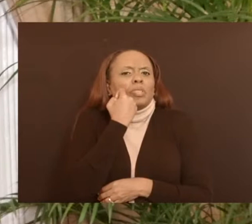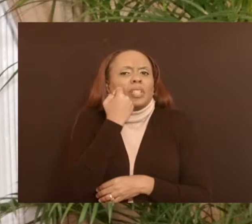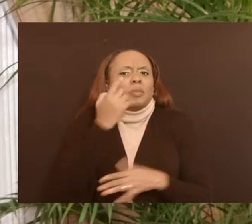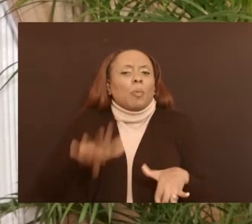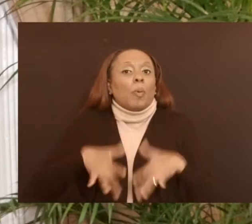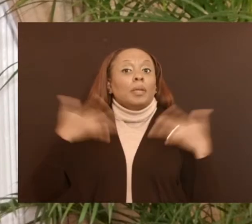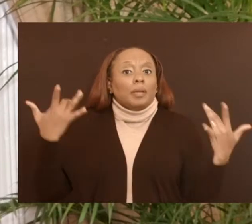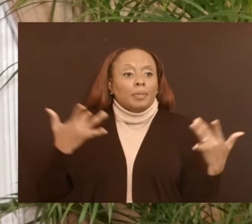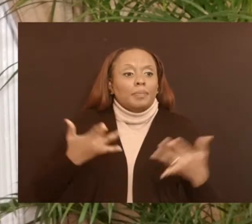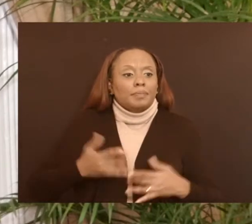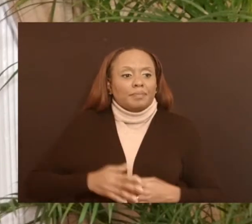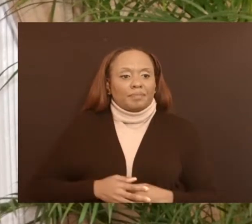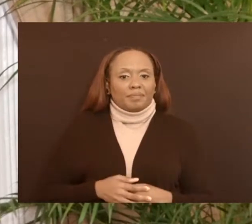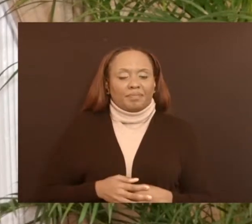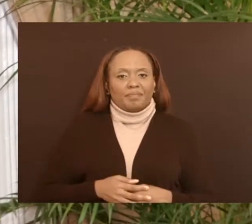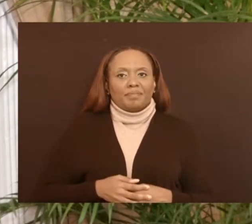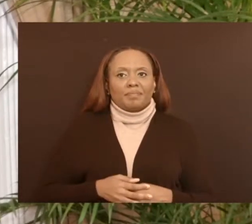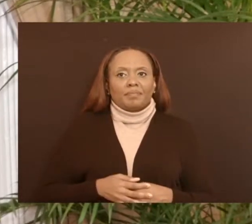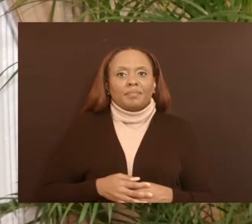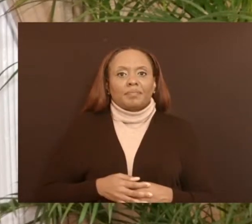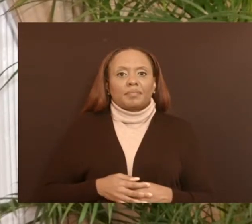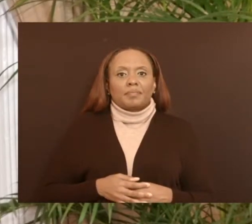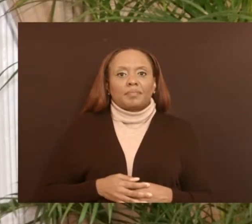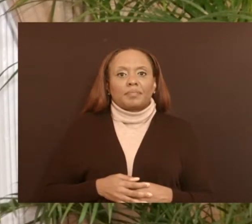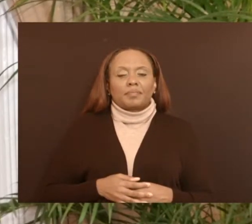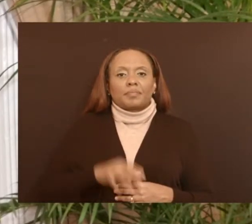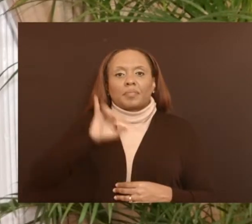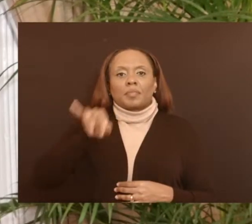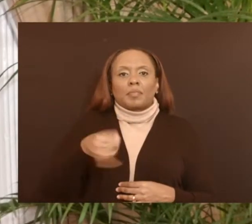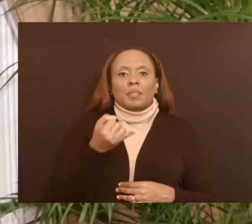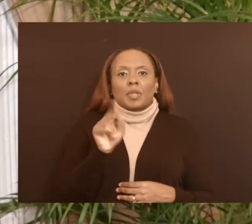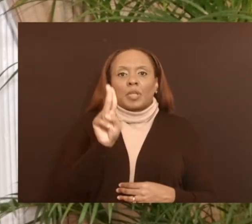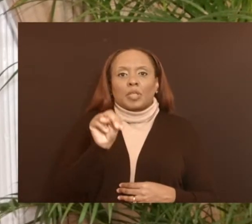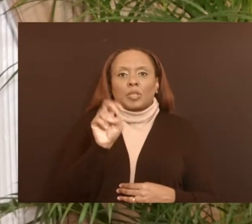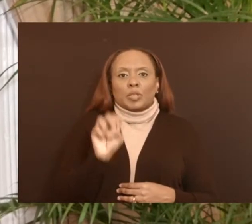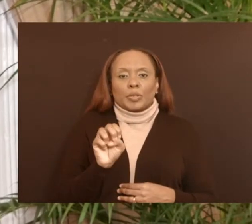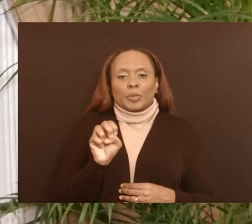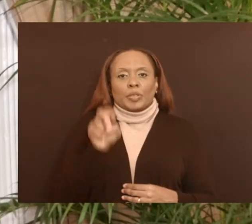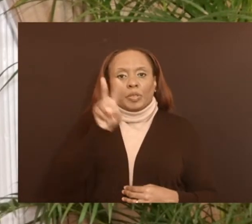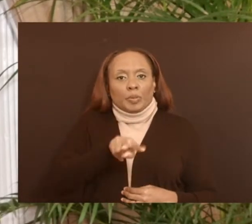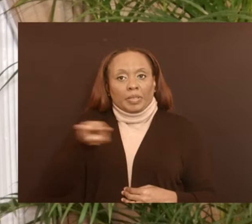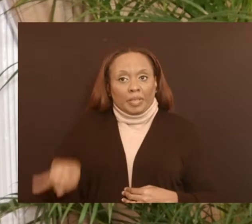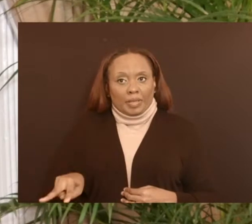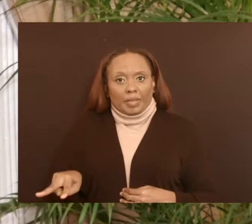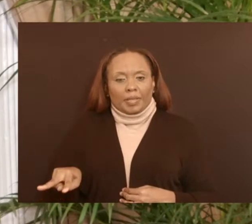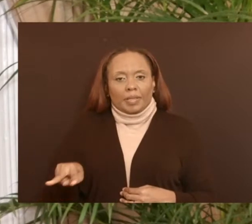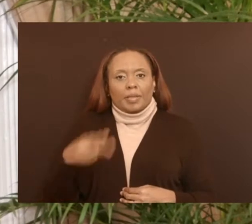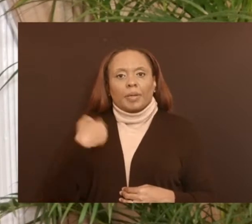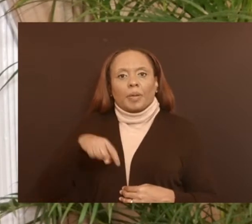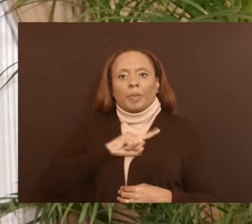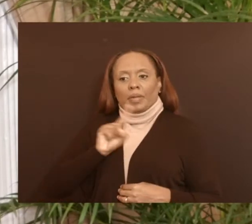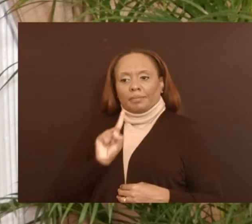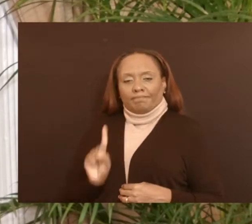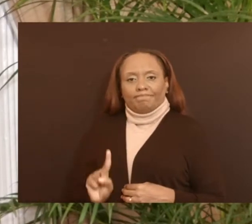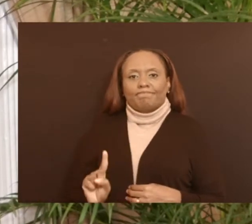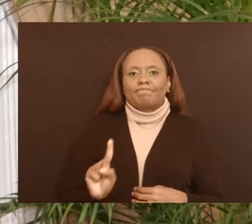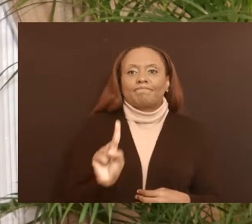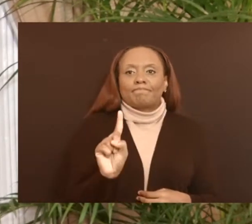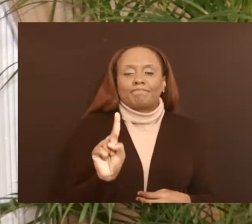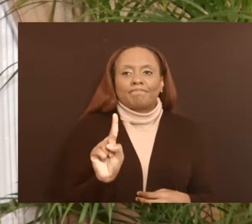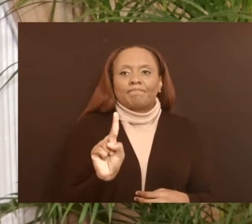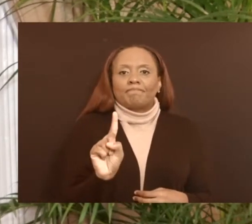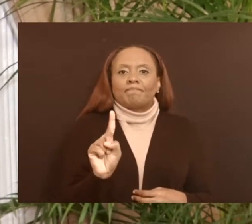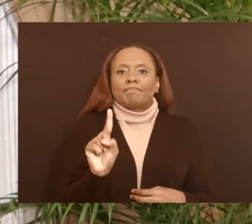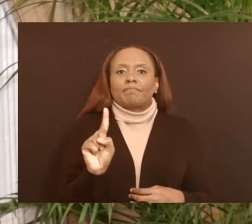Please recall that on the 22nd of June, we came to the public and indicated that there were